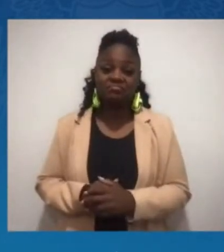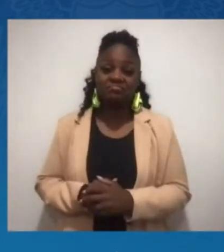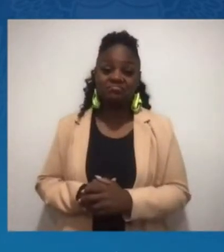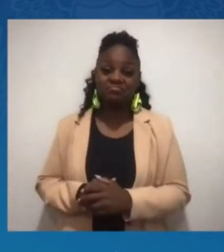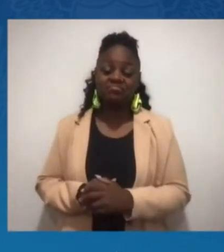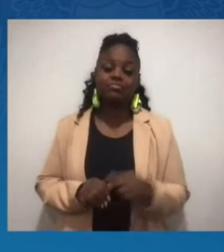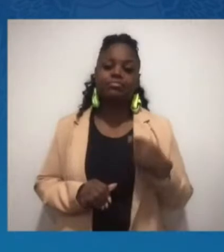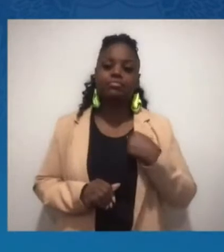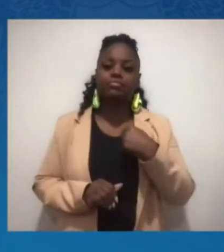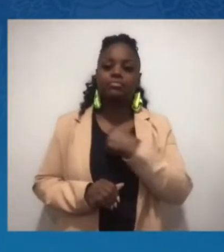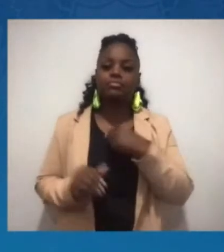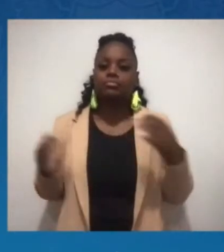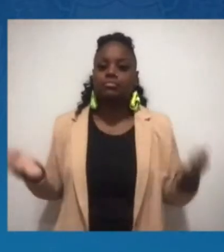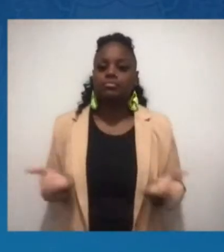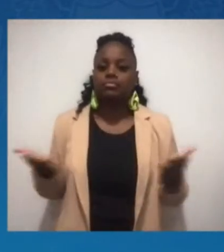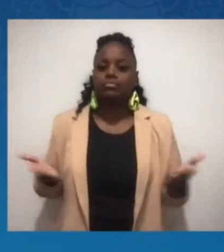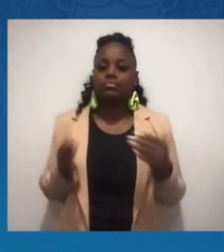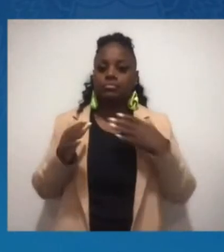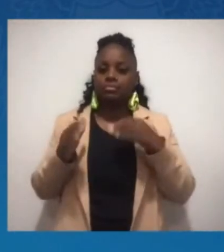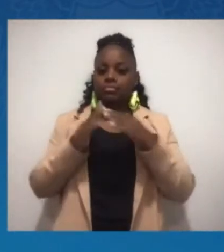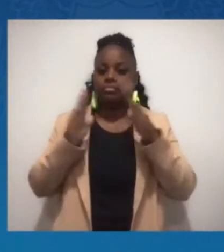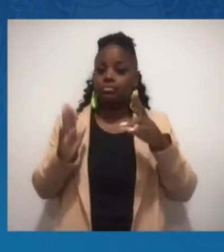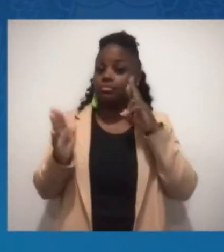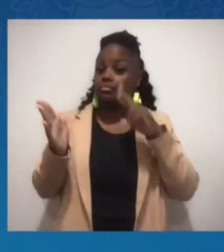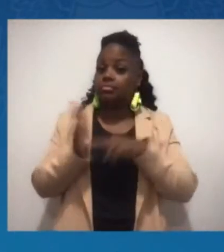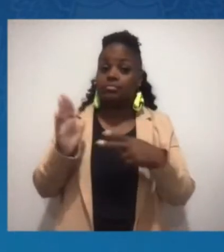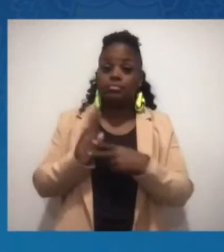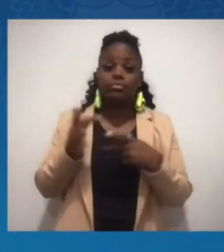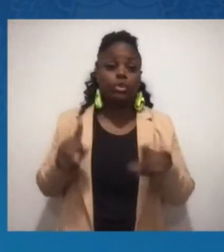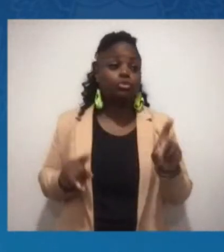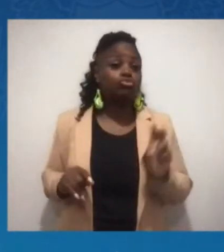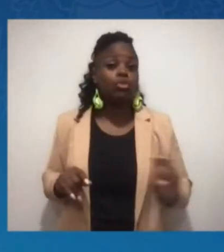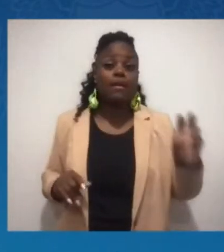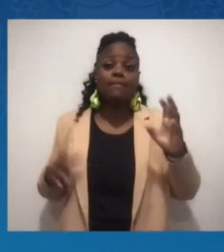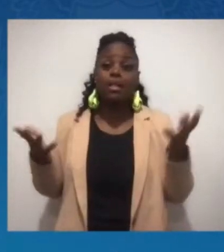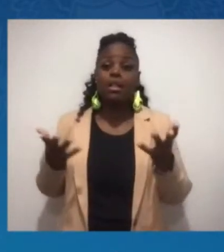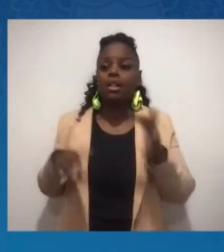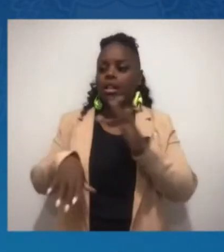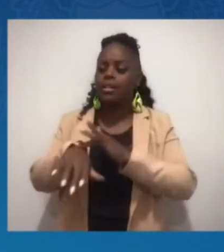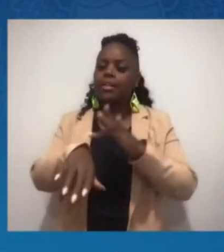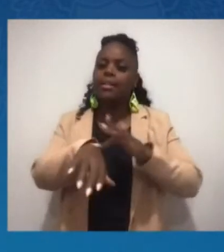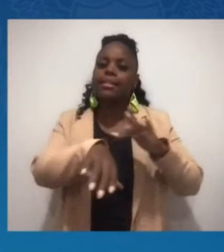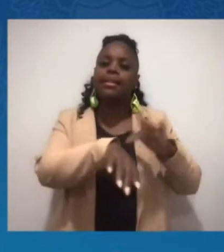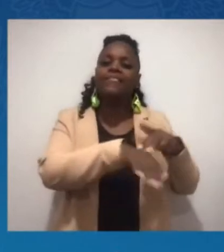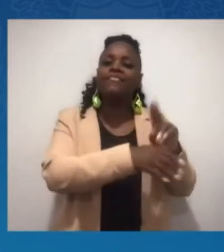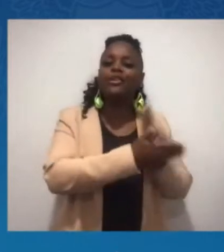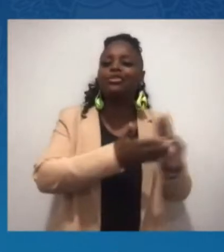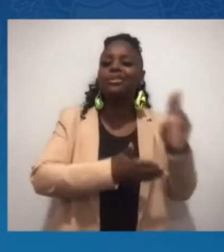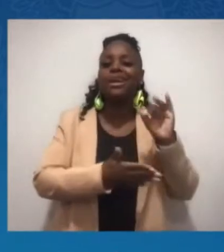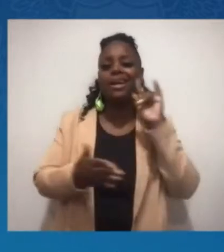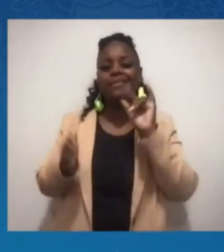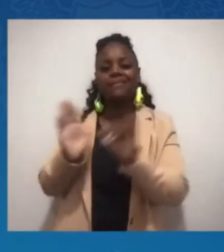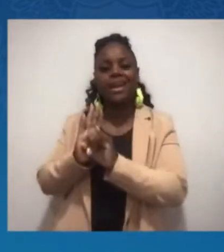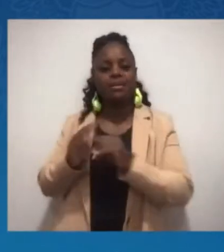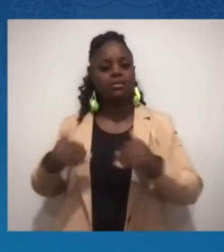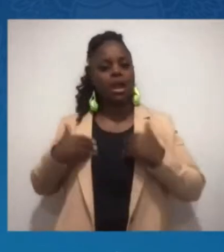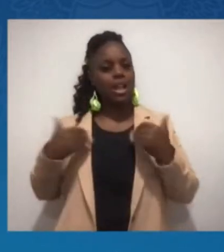in in the travels, universities and young leaders to encourage